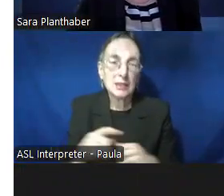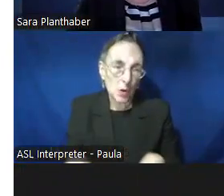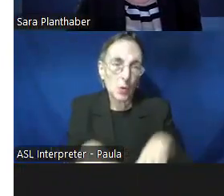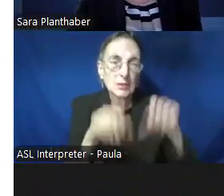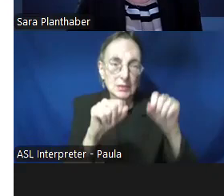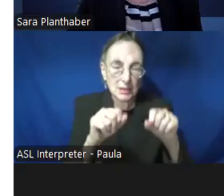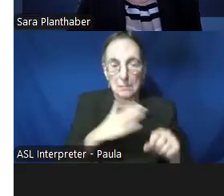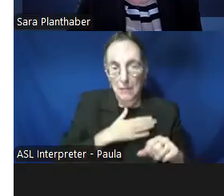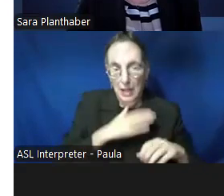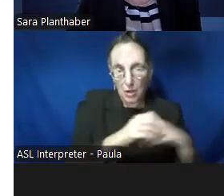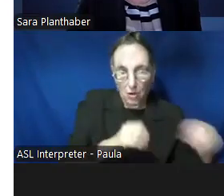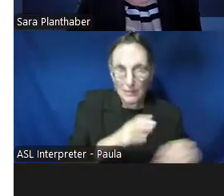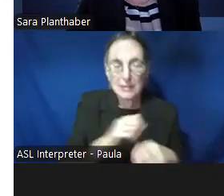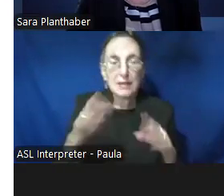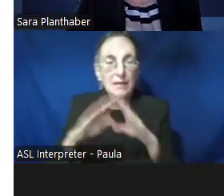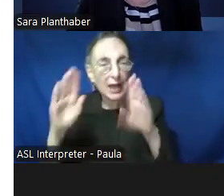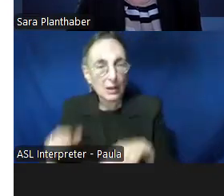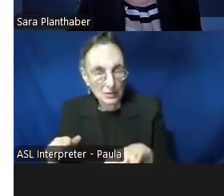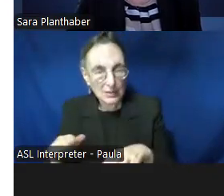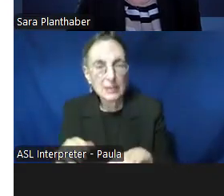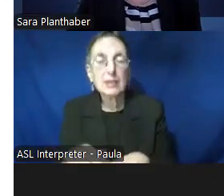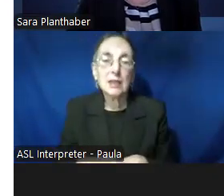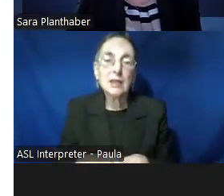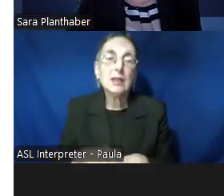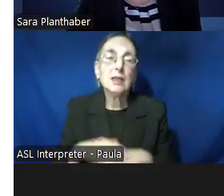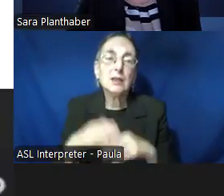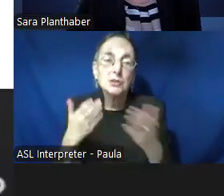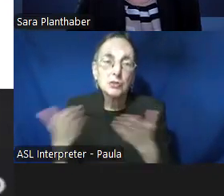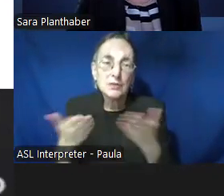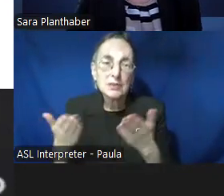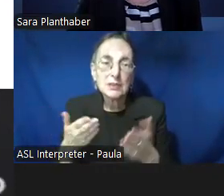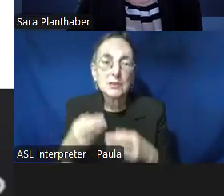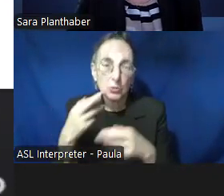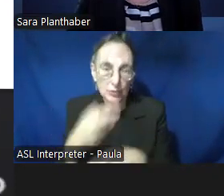and the Housing and Services Resource Center. Next slide, please.